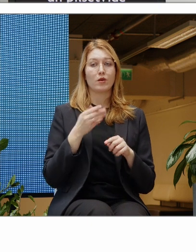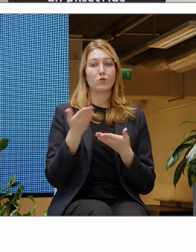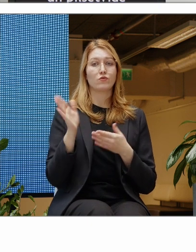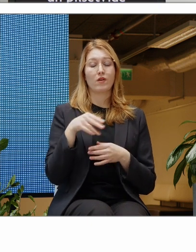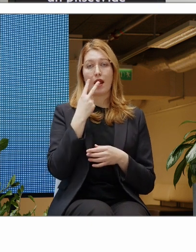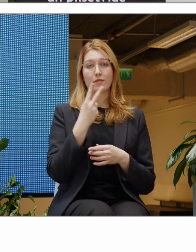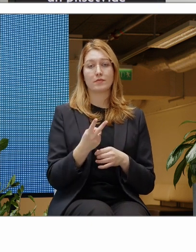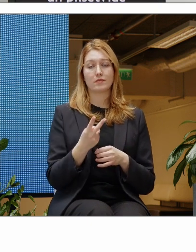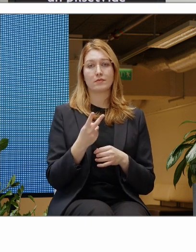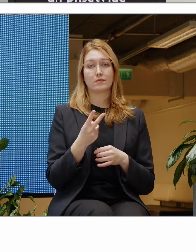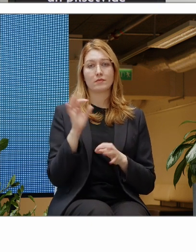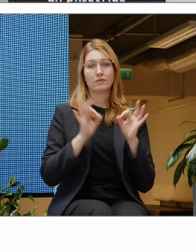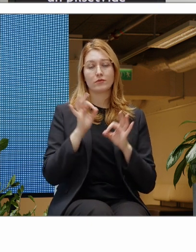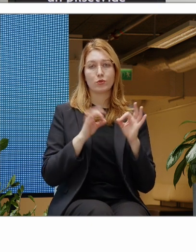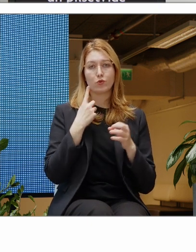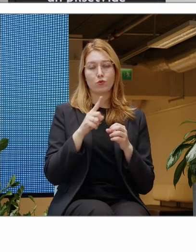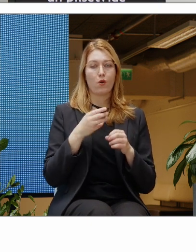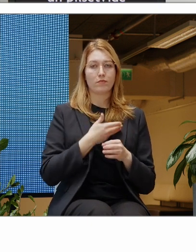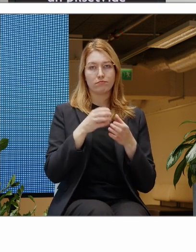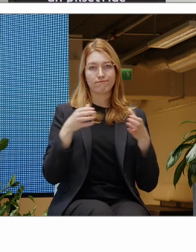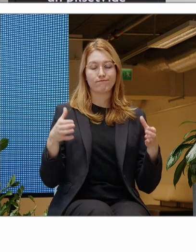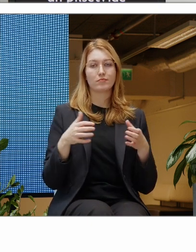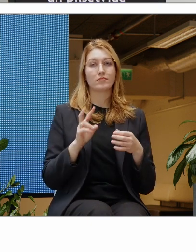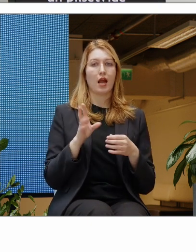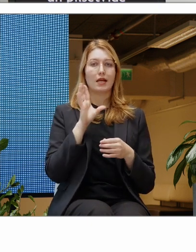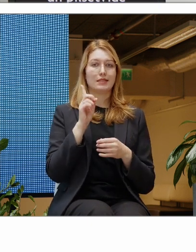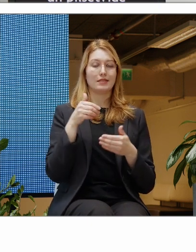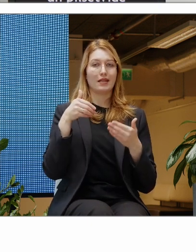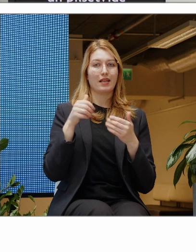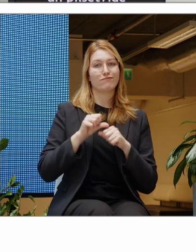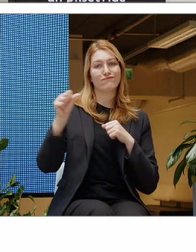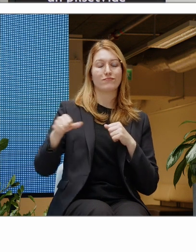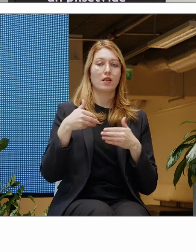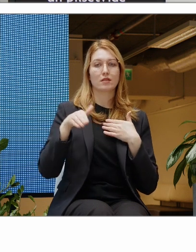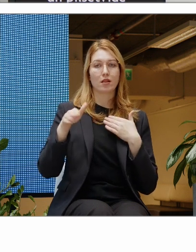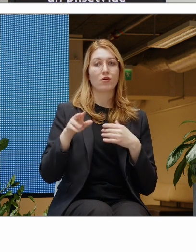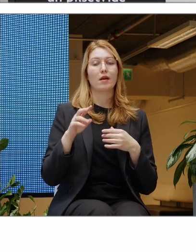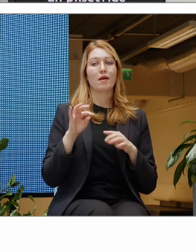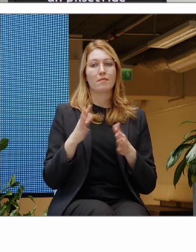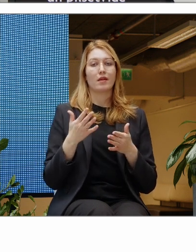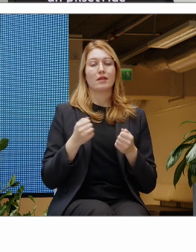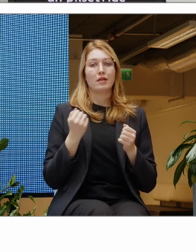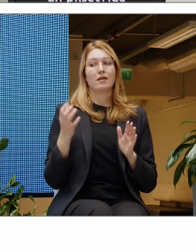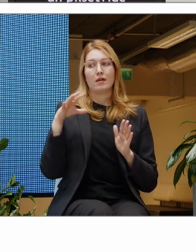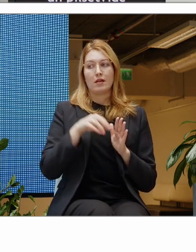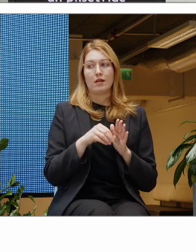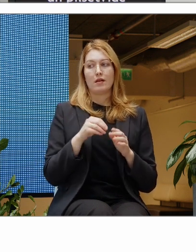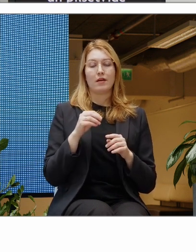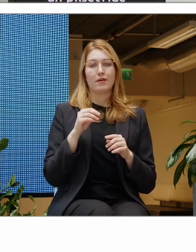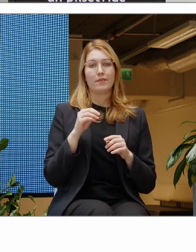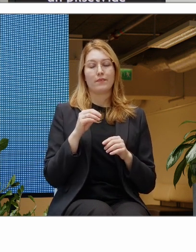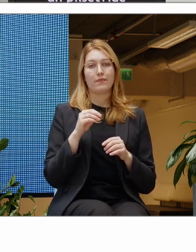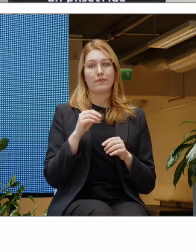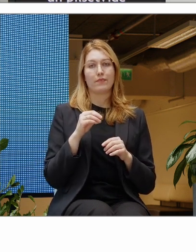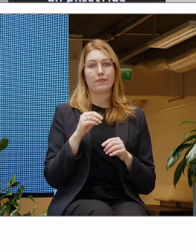at percentage of the population that will be excluded with the image that you're trying to upload, be it a built environment image